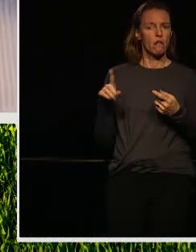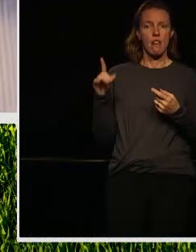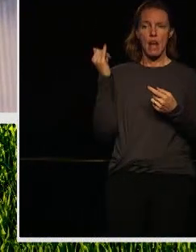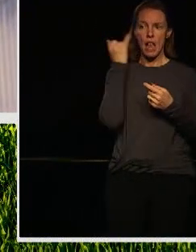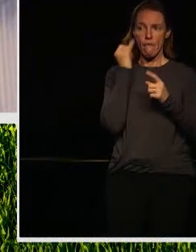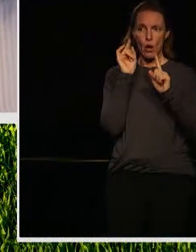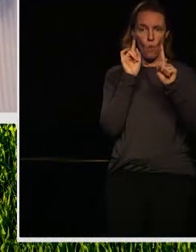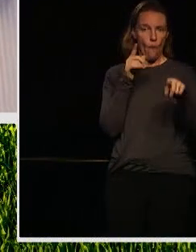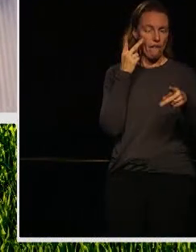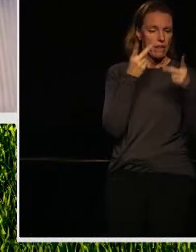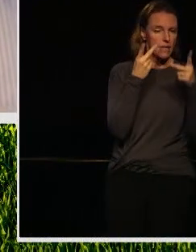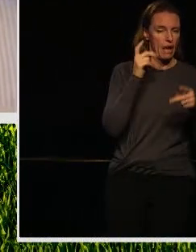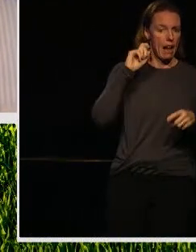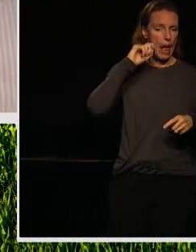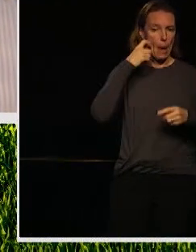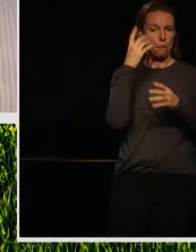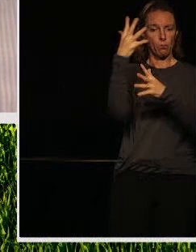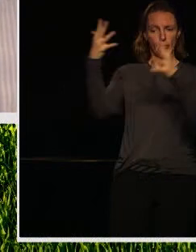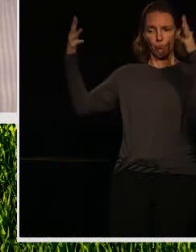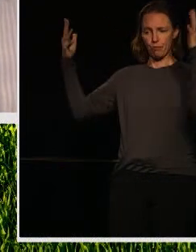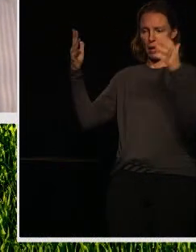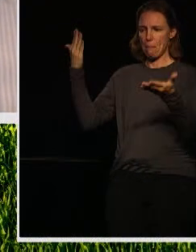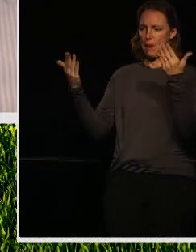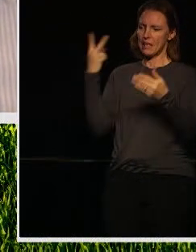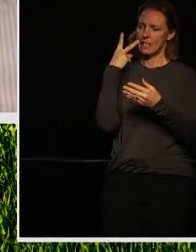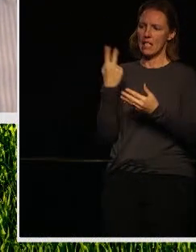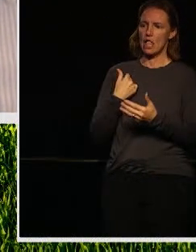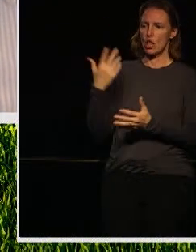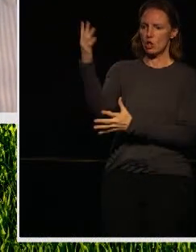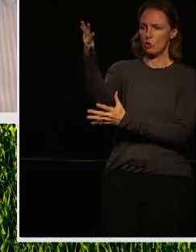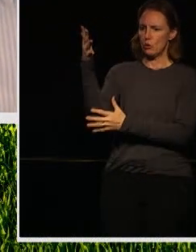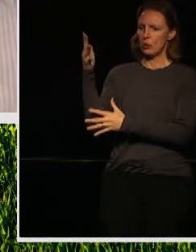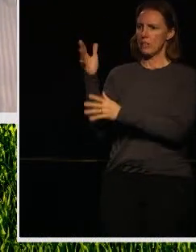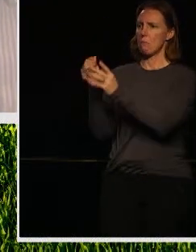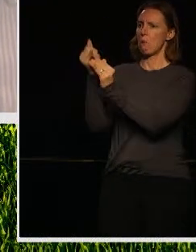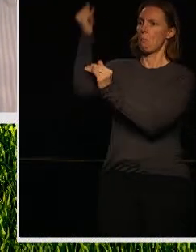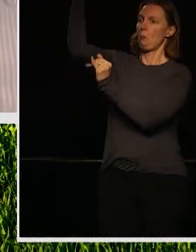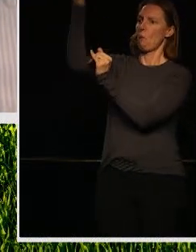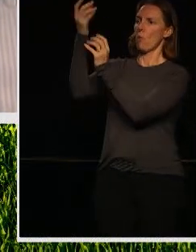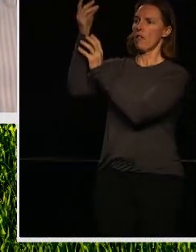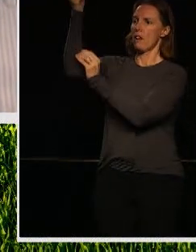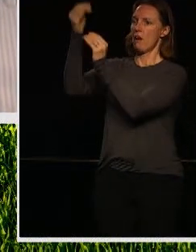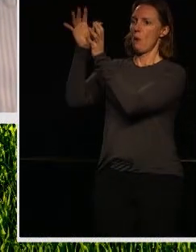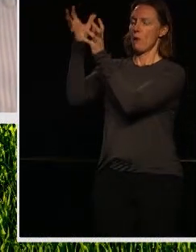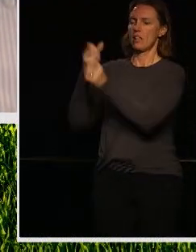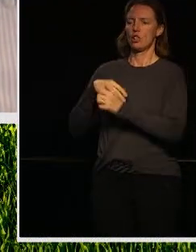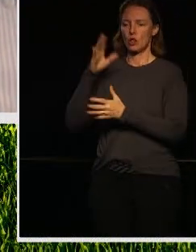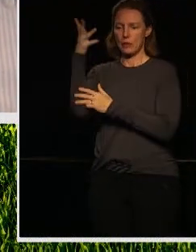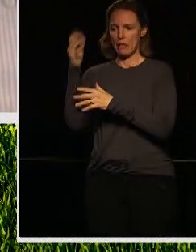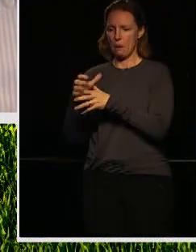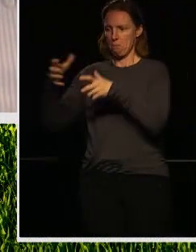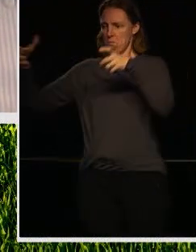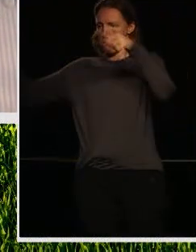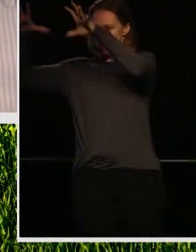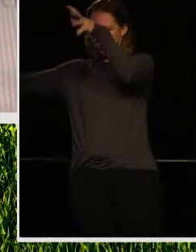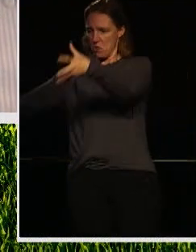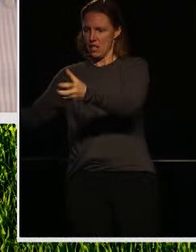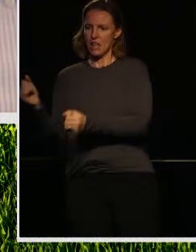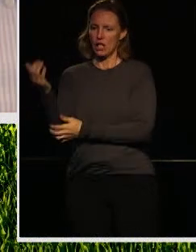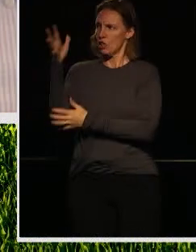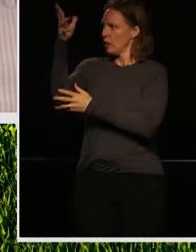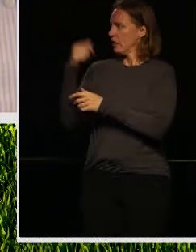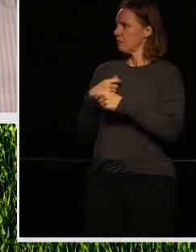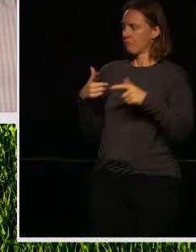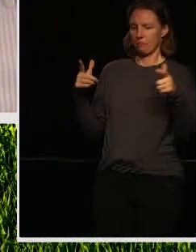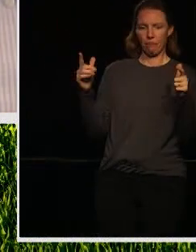you go visit an apple orchard, you might see trees that are tall and skinny, and trees that are big and round, and trees that look like V's, and other ones that